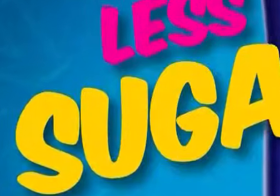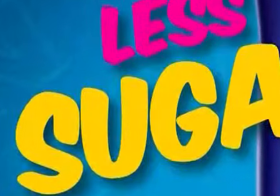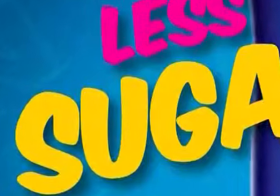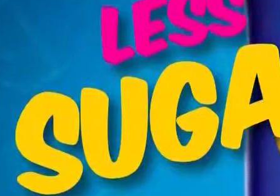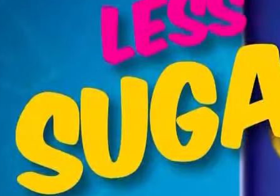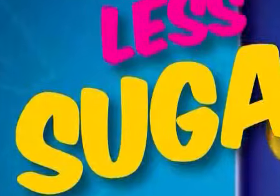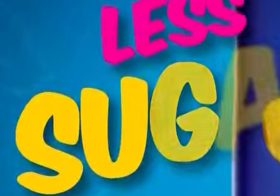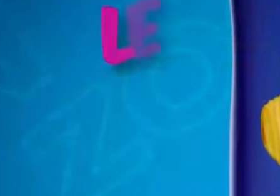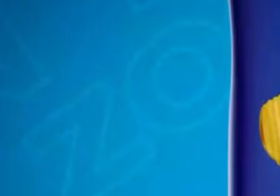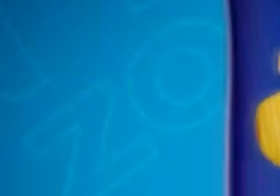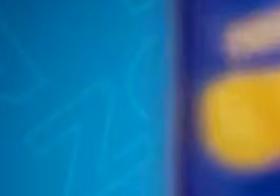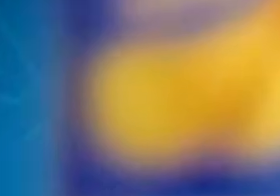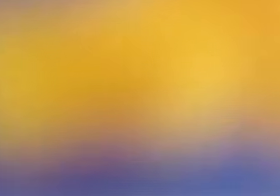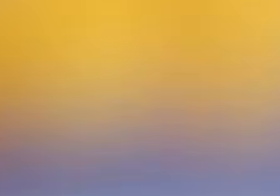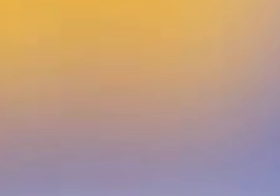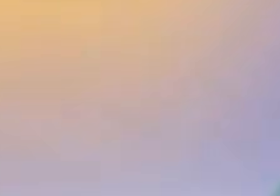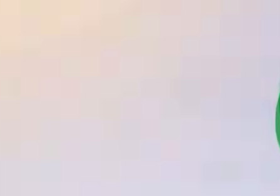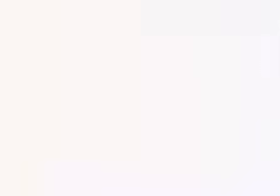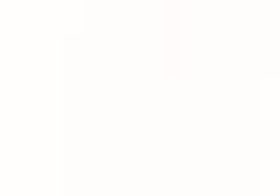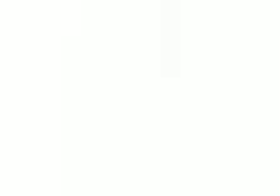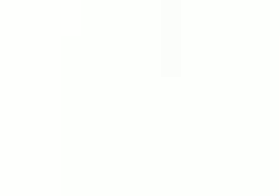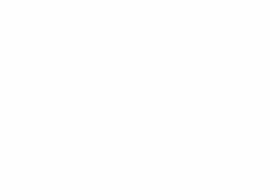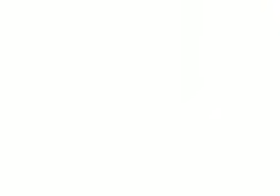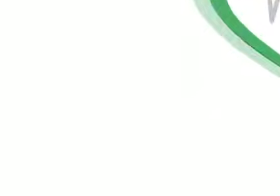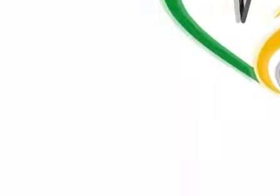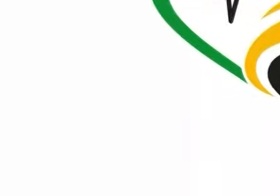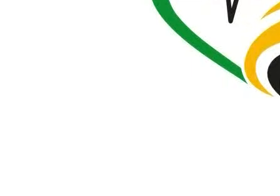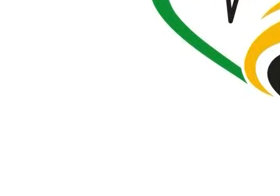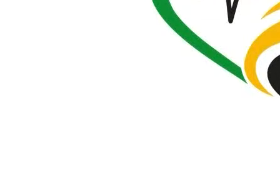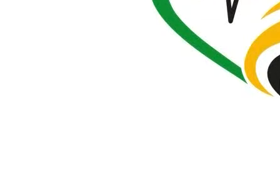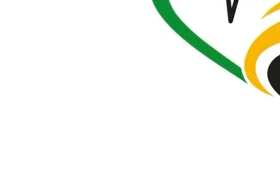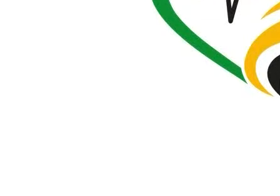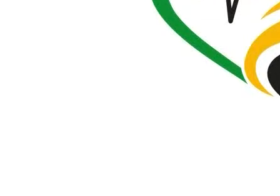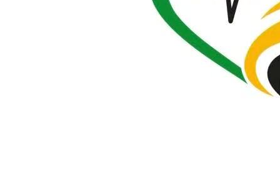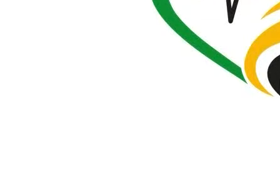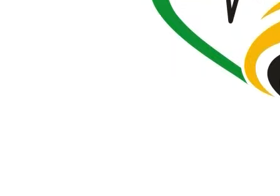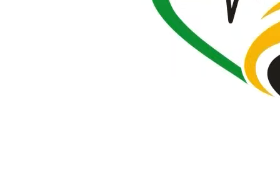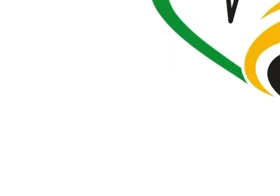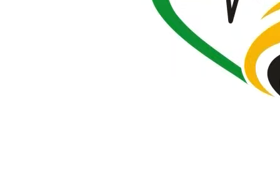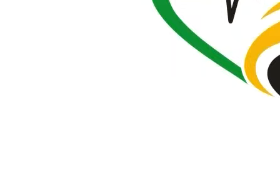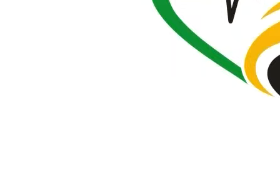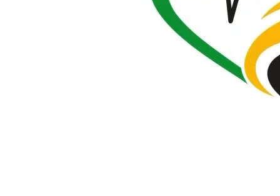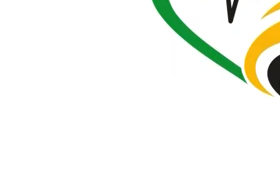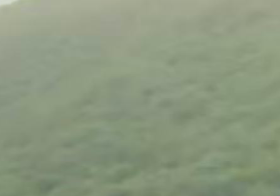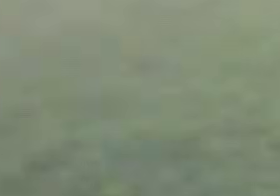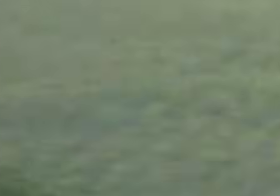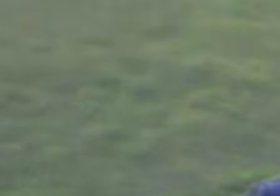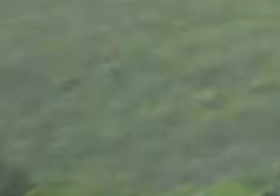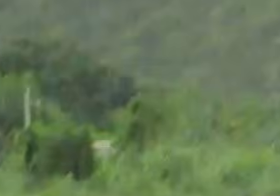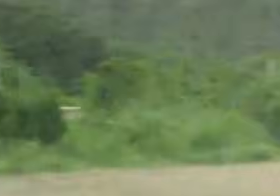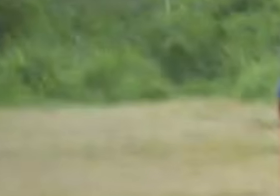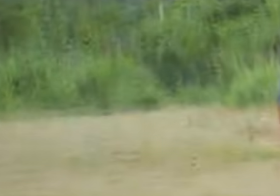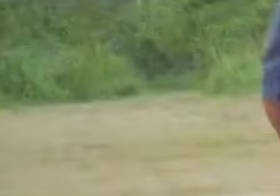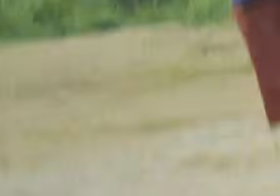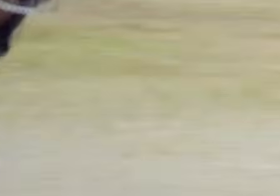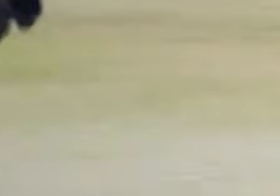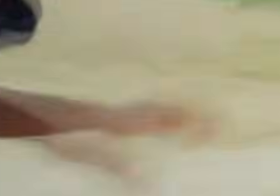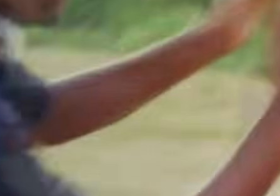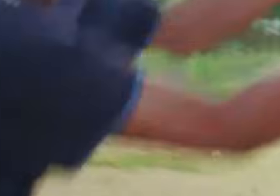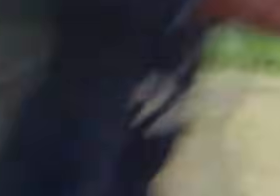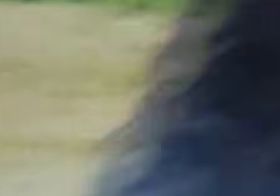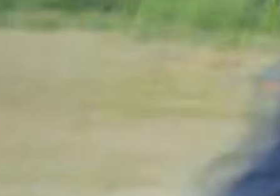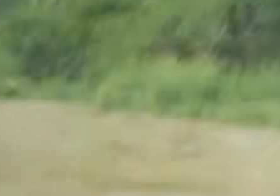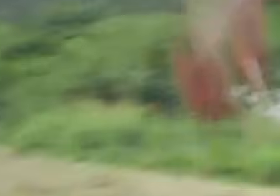fat. A message from the Ministry of Health and Wellness, Jamaica Moves, the Heart Foundation of Jamaica, the National Health Fund, and Japan. Peace is a choice we make every